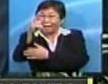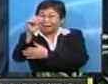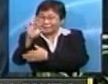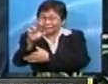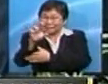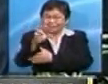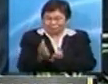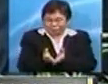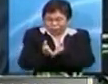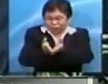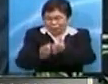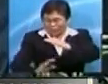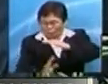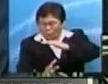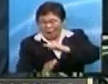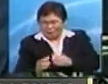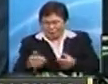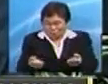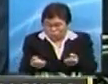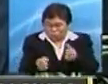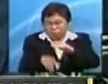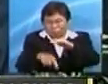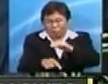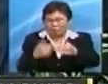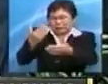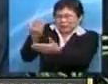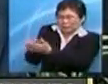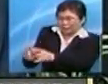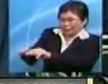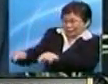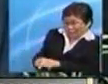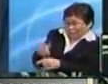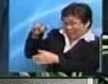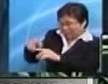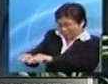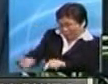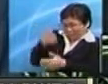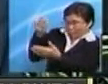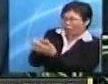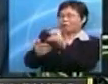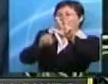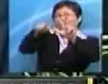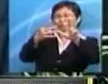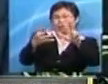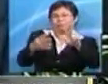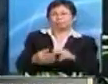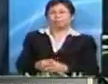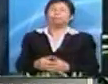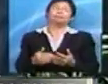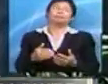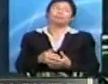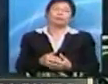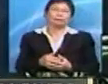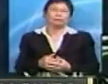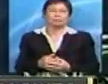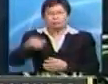21 autonomous underwater vehicle, is due to arrive in the search area on the 3rd of April. In terms of